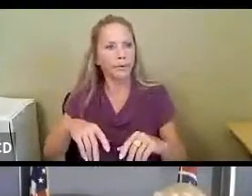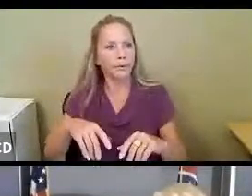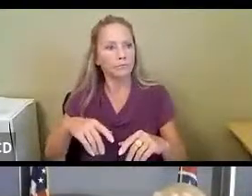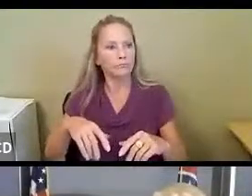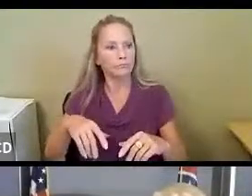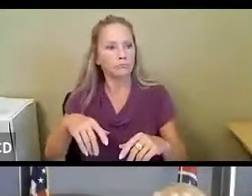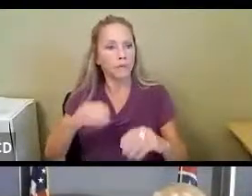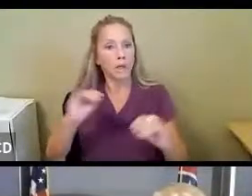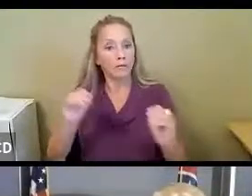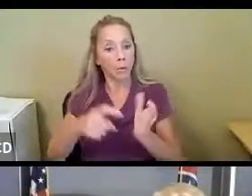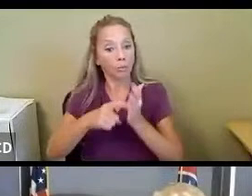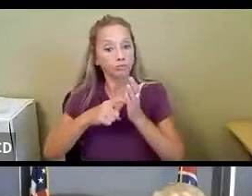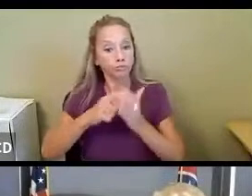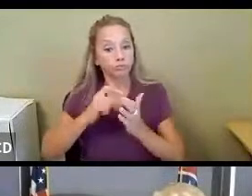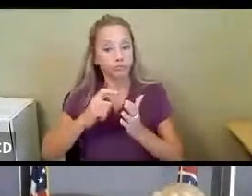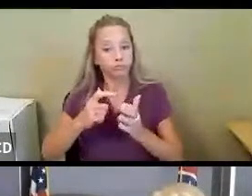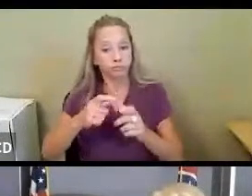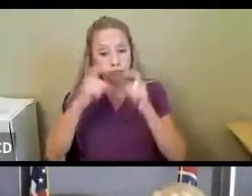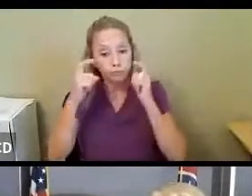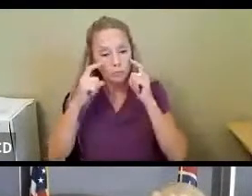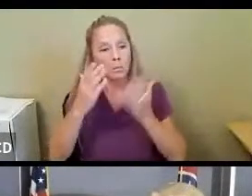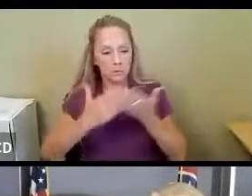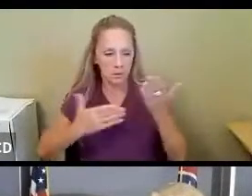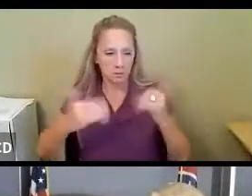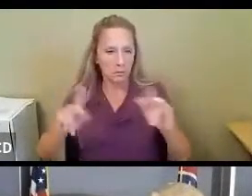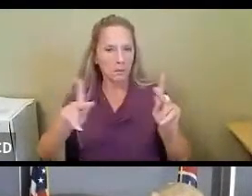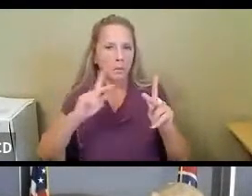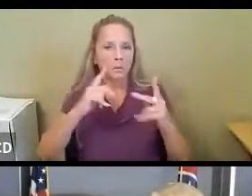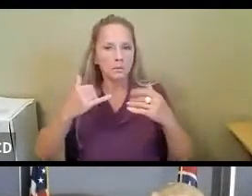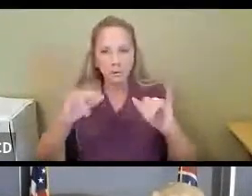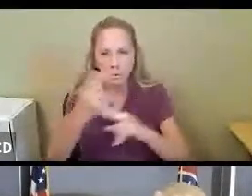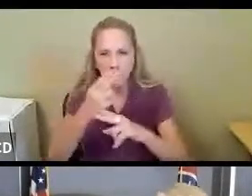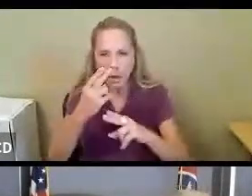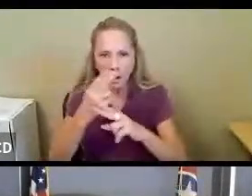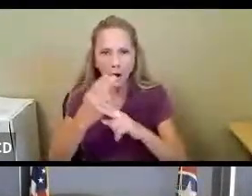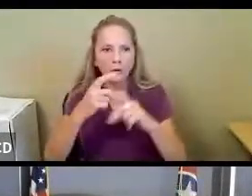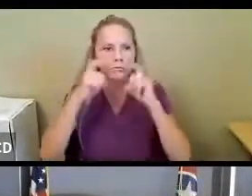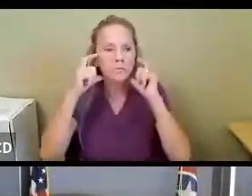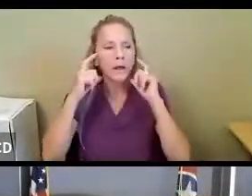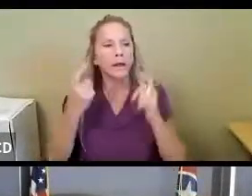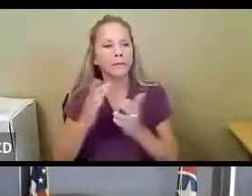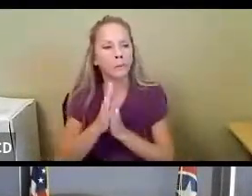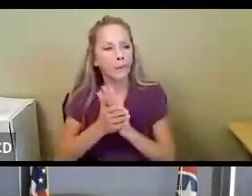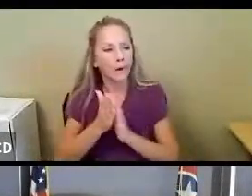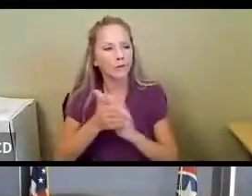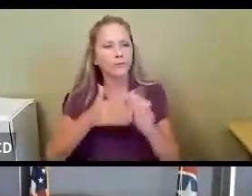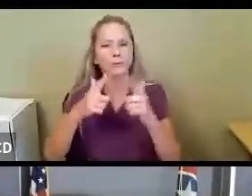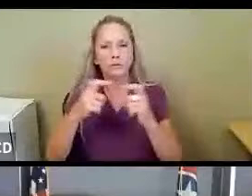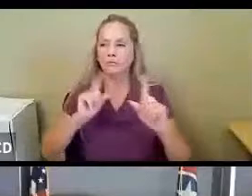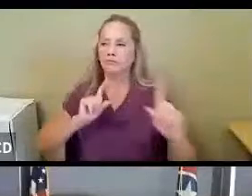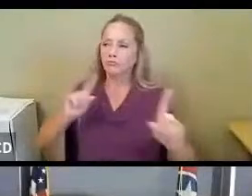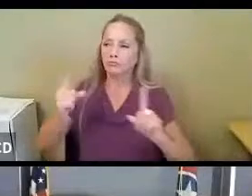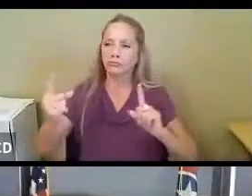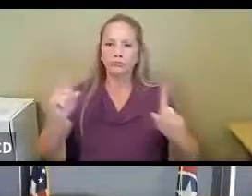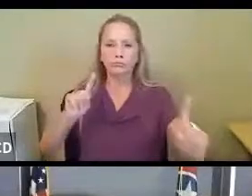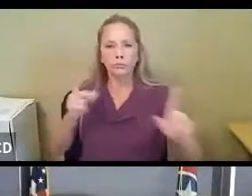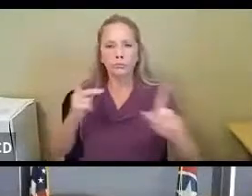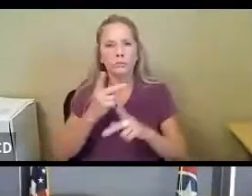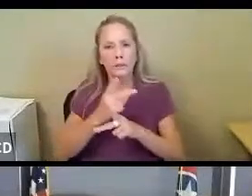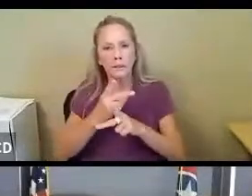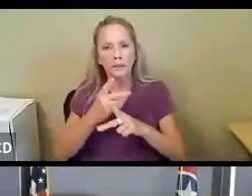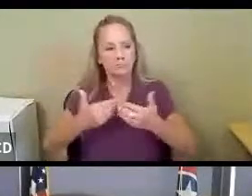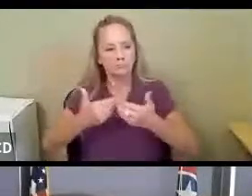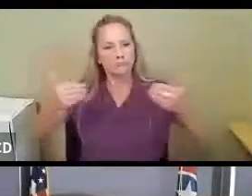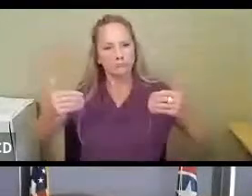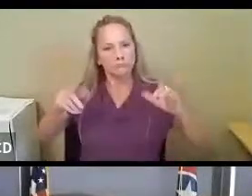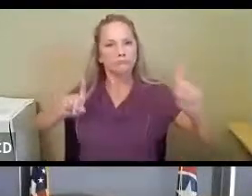masks. The other thing I would just say is we're thinking through this, and I think it's a very valuable discussion. And I think that one that we need